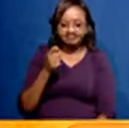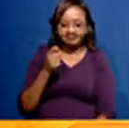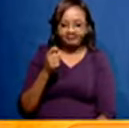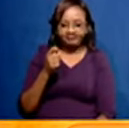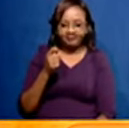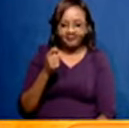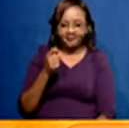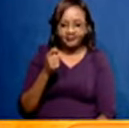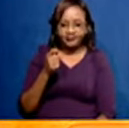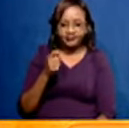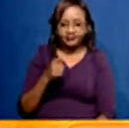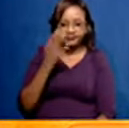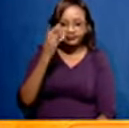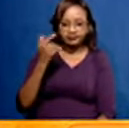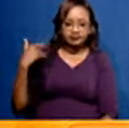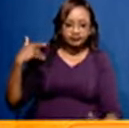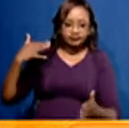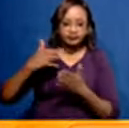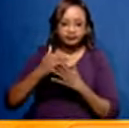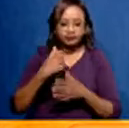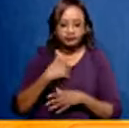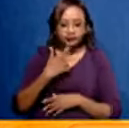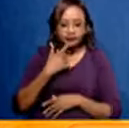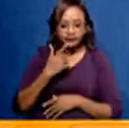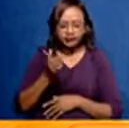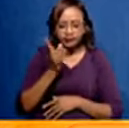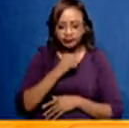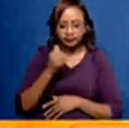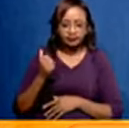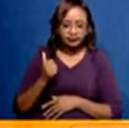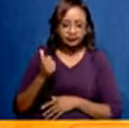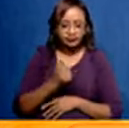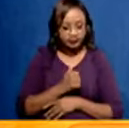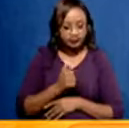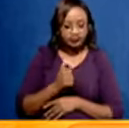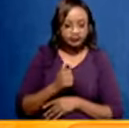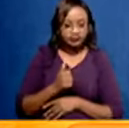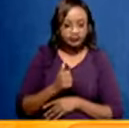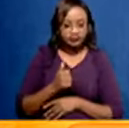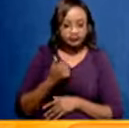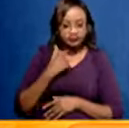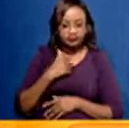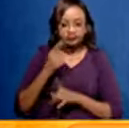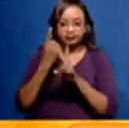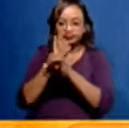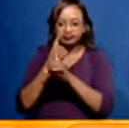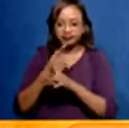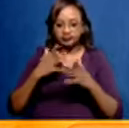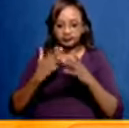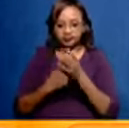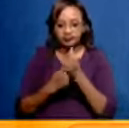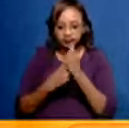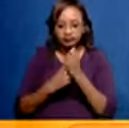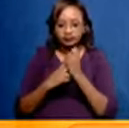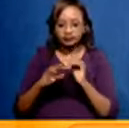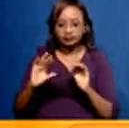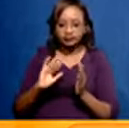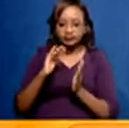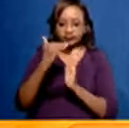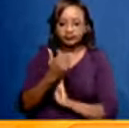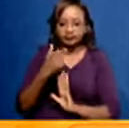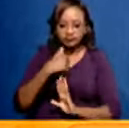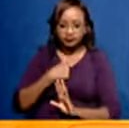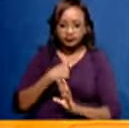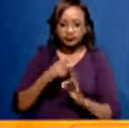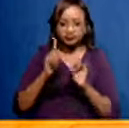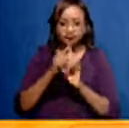Because I said in the last few weeks, I said to you, Jeff, before, I have been approached by many, many partners, and I saw some of the comments